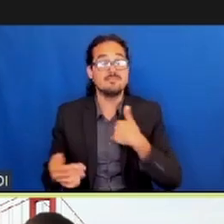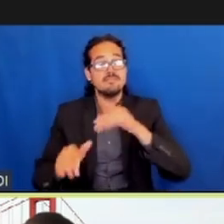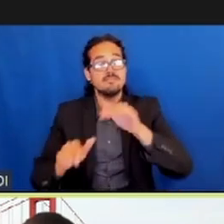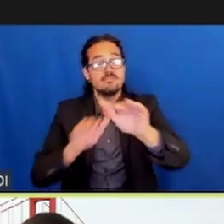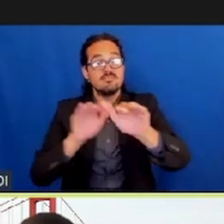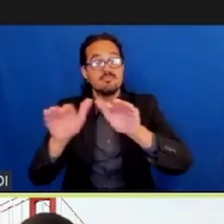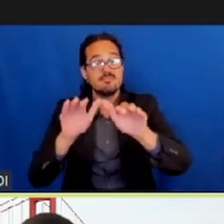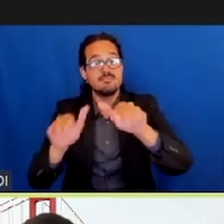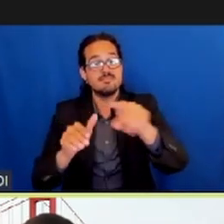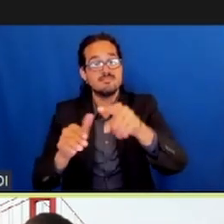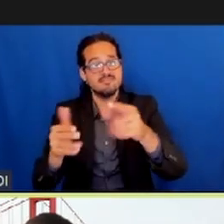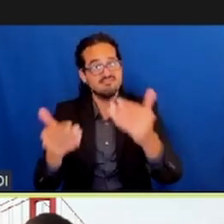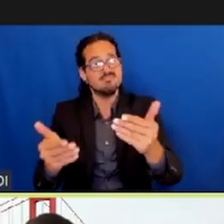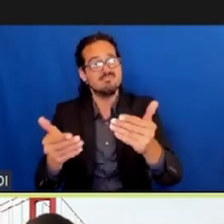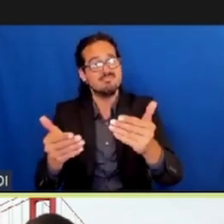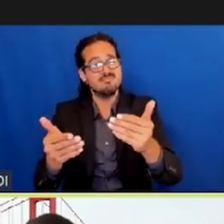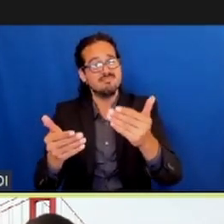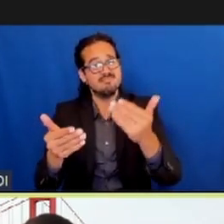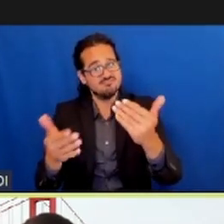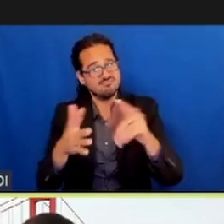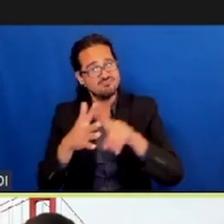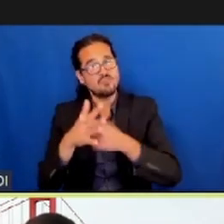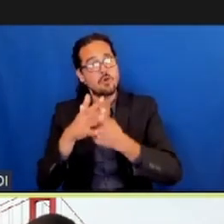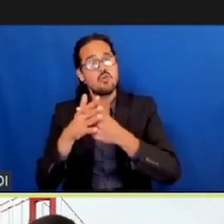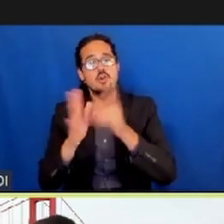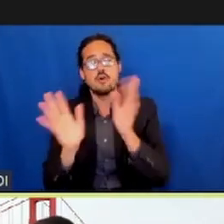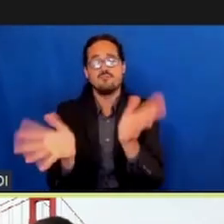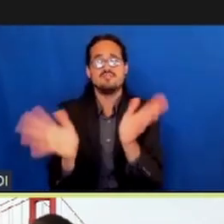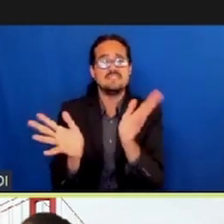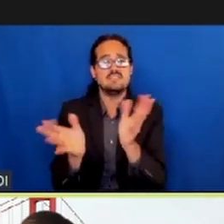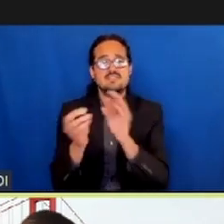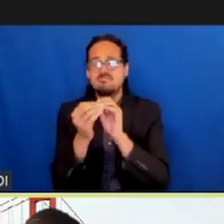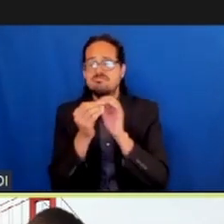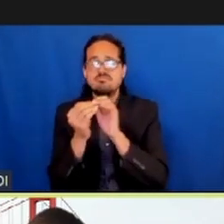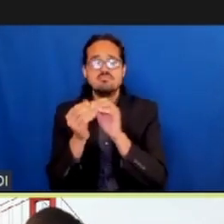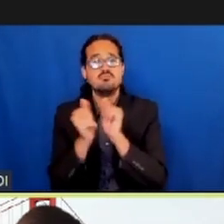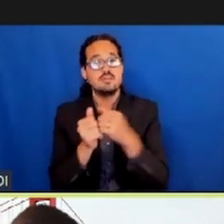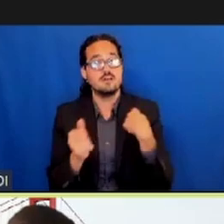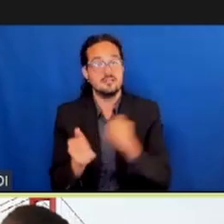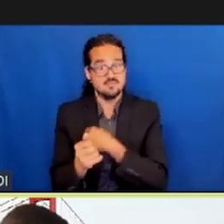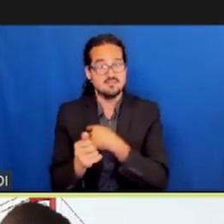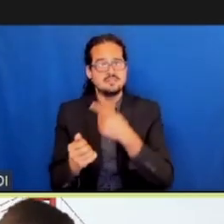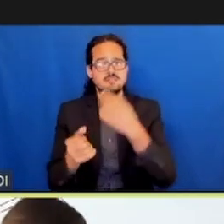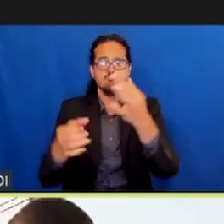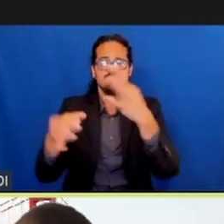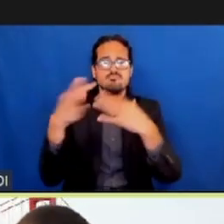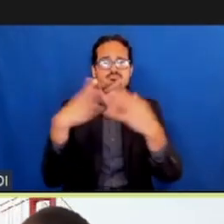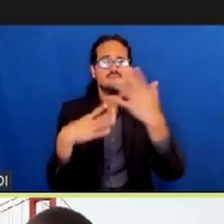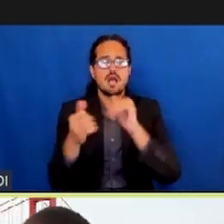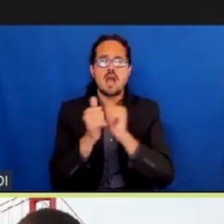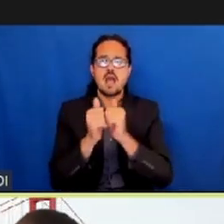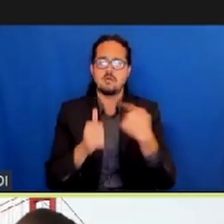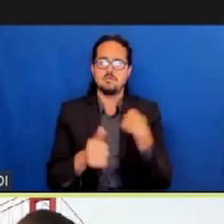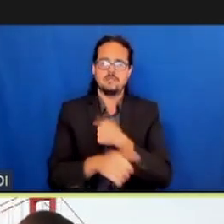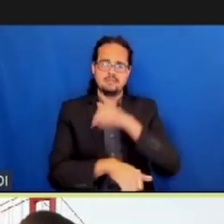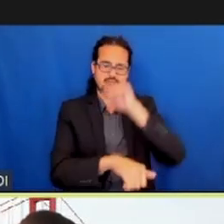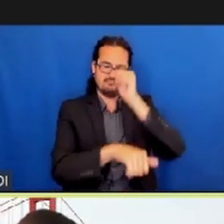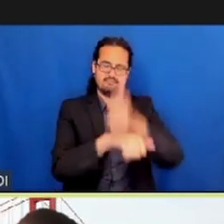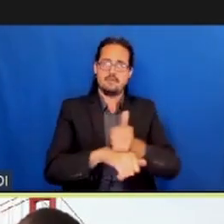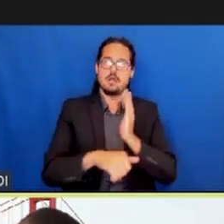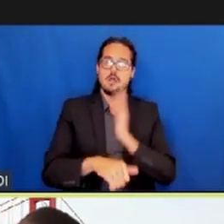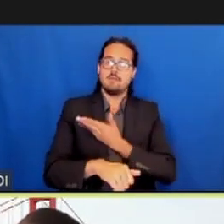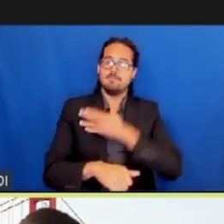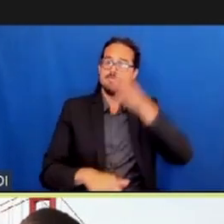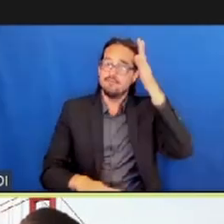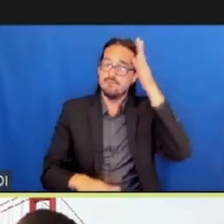to help us shape our collective future. And what might that future look like? Well, the county,